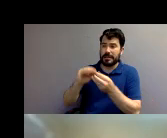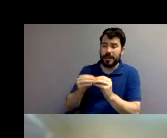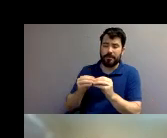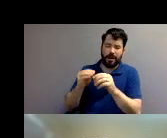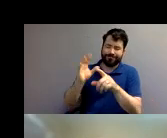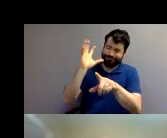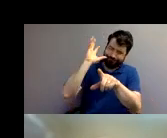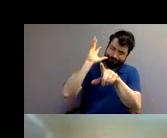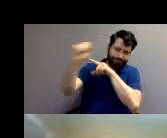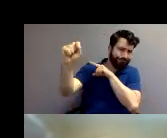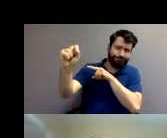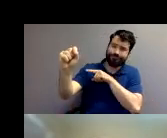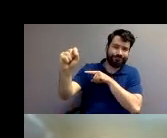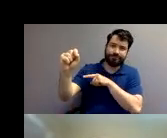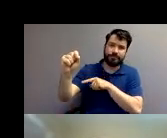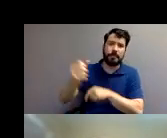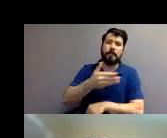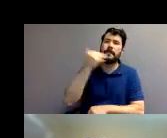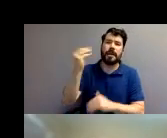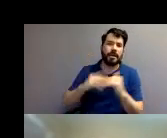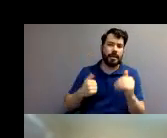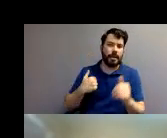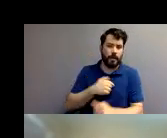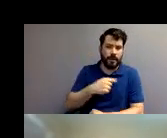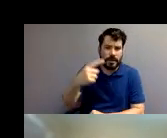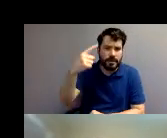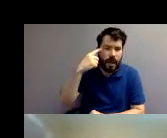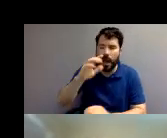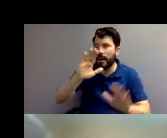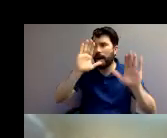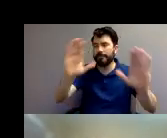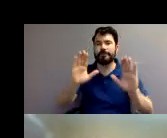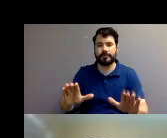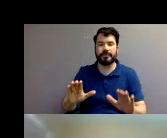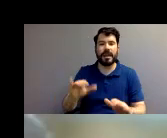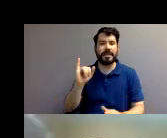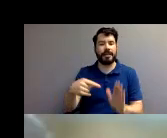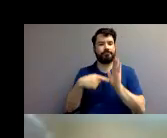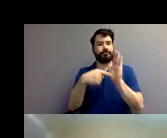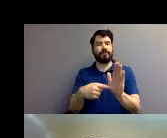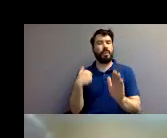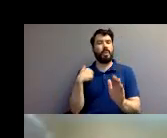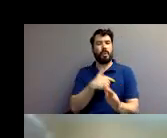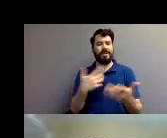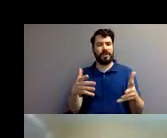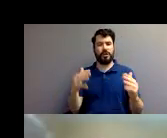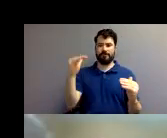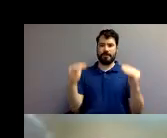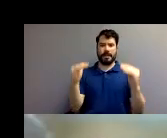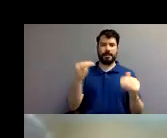originally forecasted, which is excellent and reflects our ability to manage COVID-19 patients